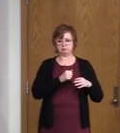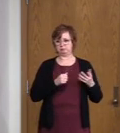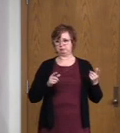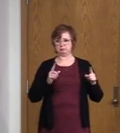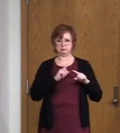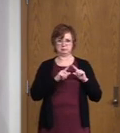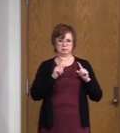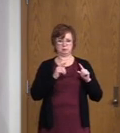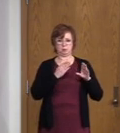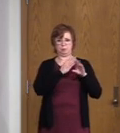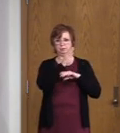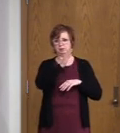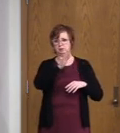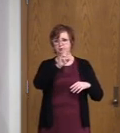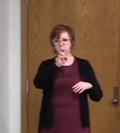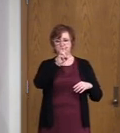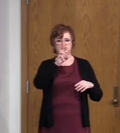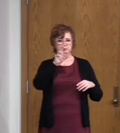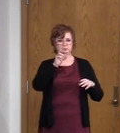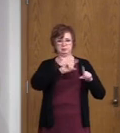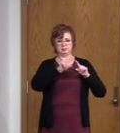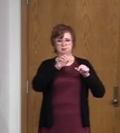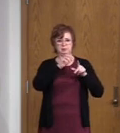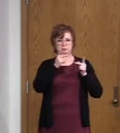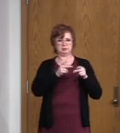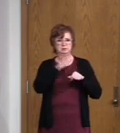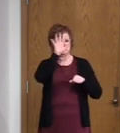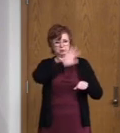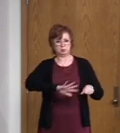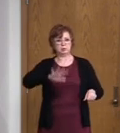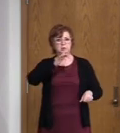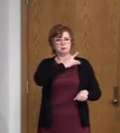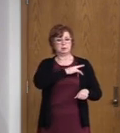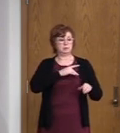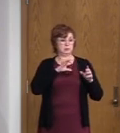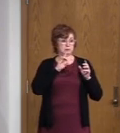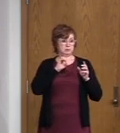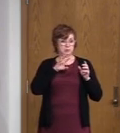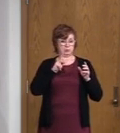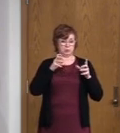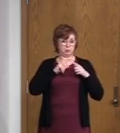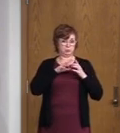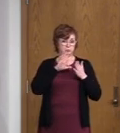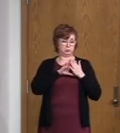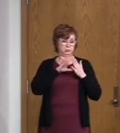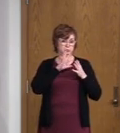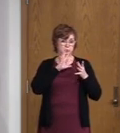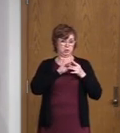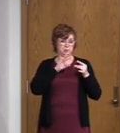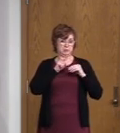locations across the province. Derek, did you want to add anything on what we've learned from other jurisdictions?